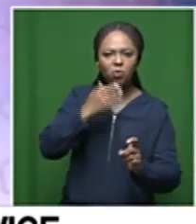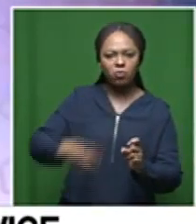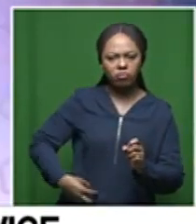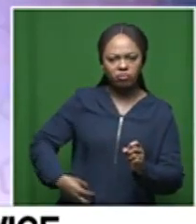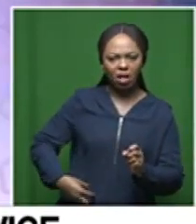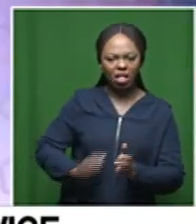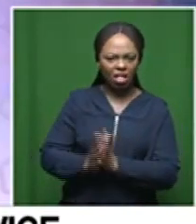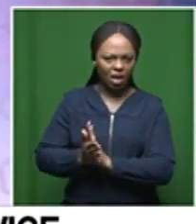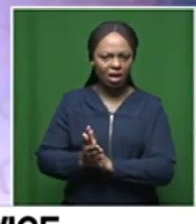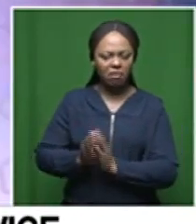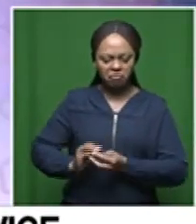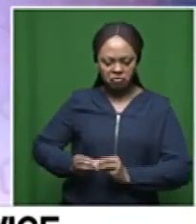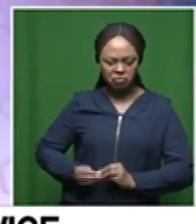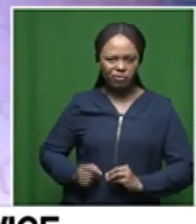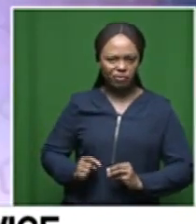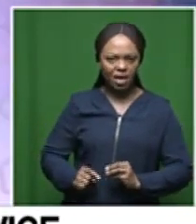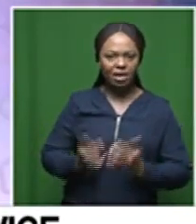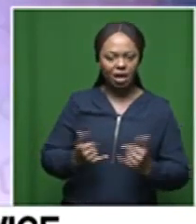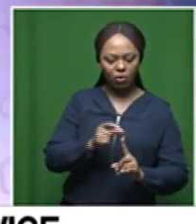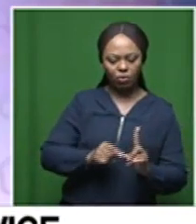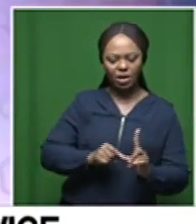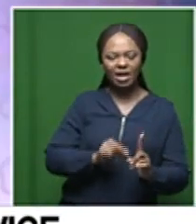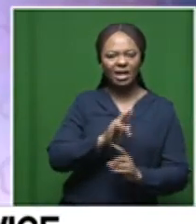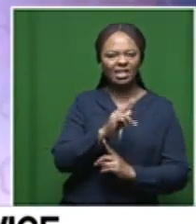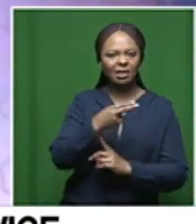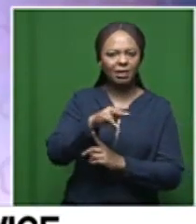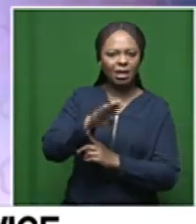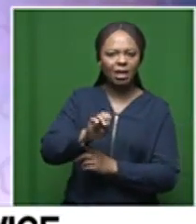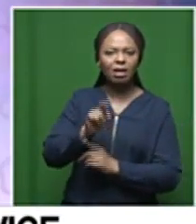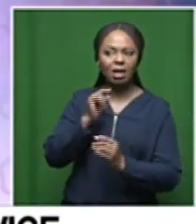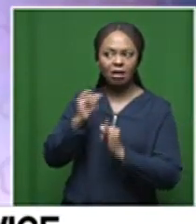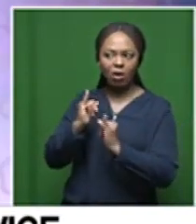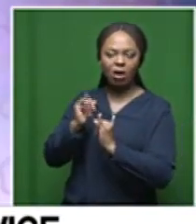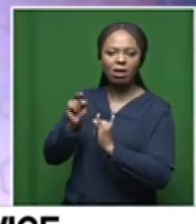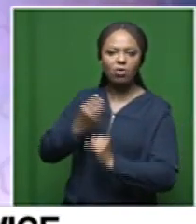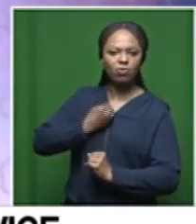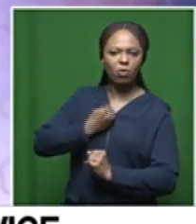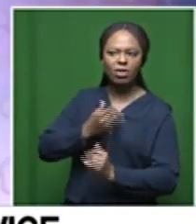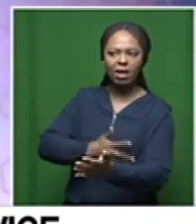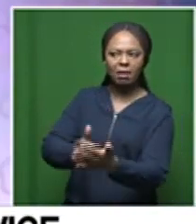transplantation. Rethabile Tamikwane spoke to young people about the importance of blood donation and